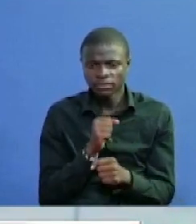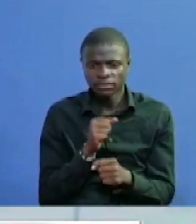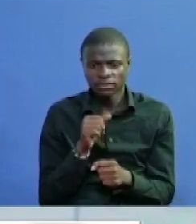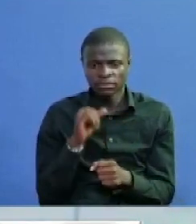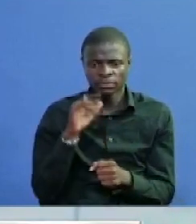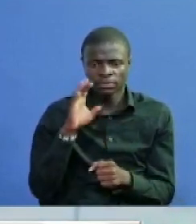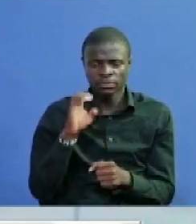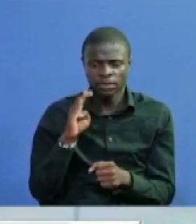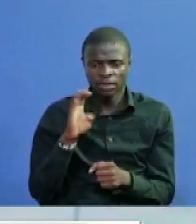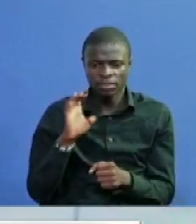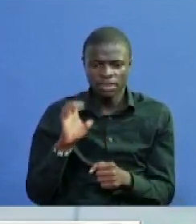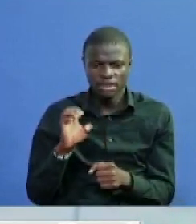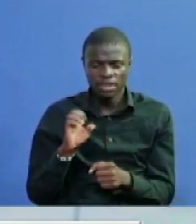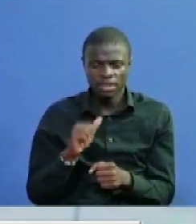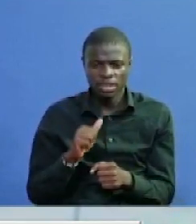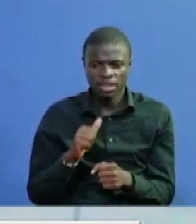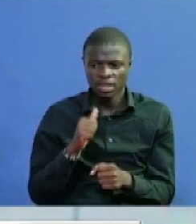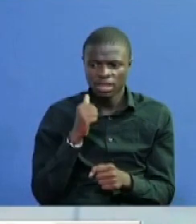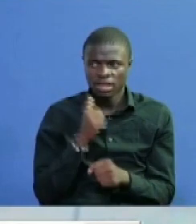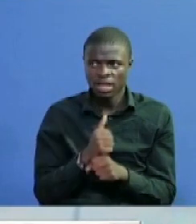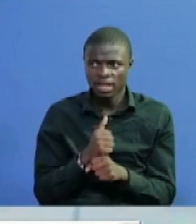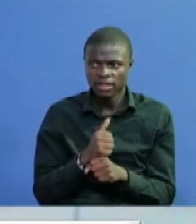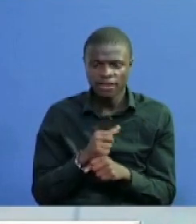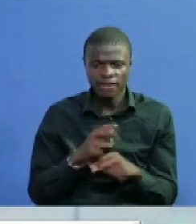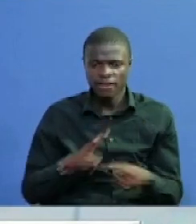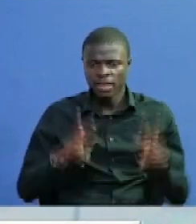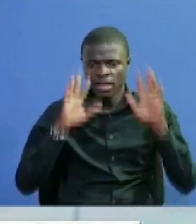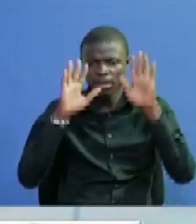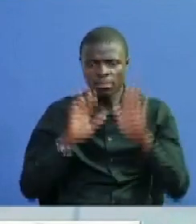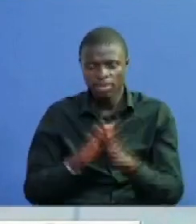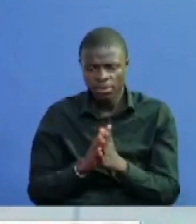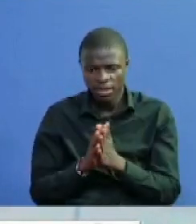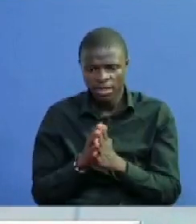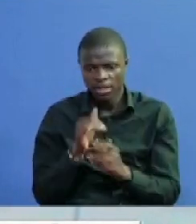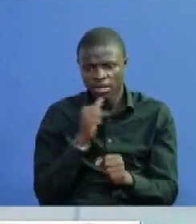such fundamental functions as registration of voters, as,